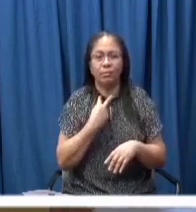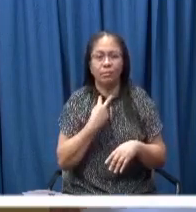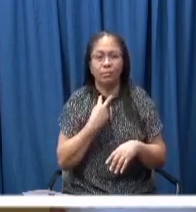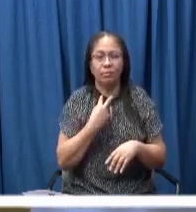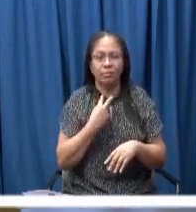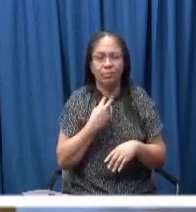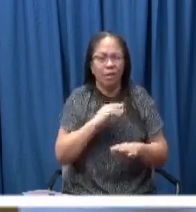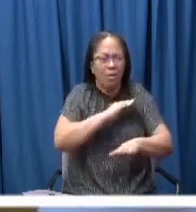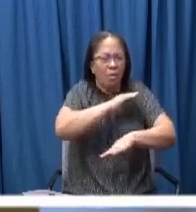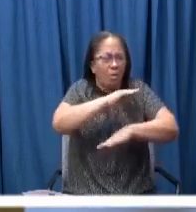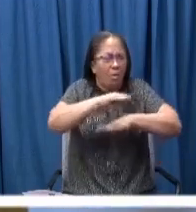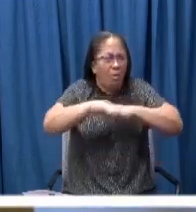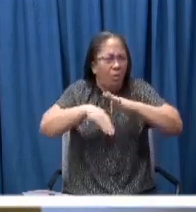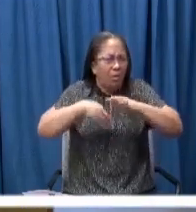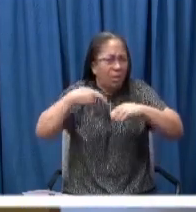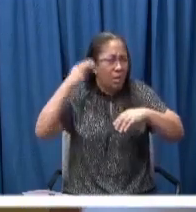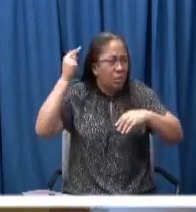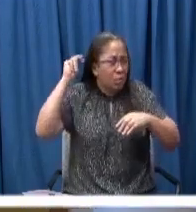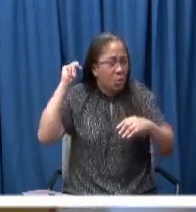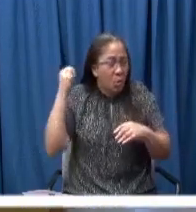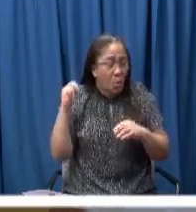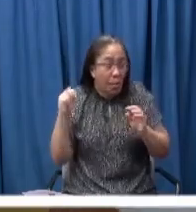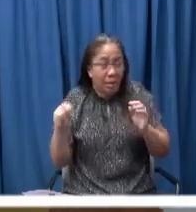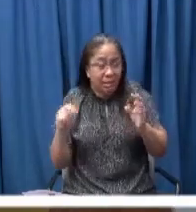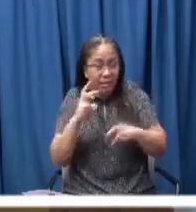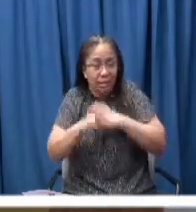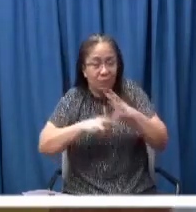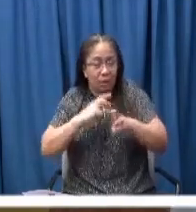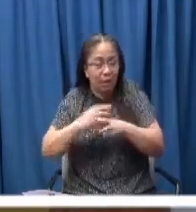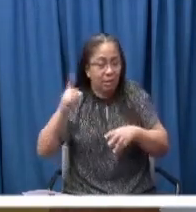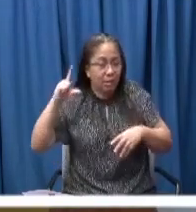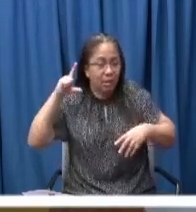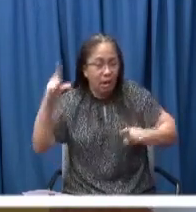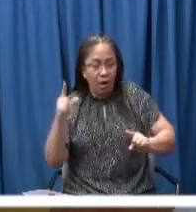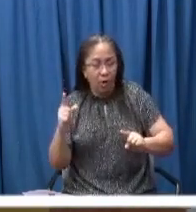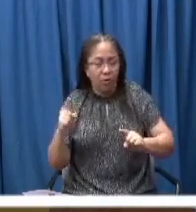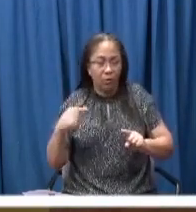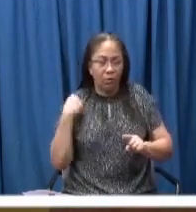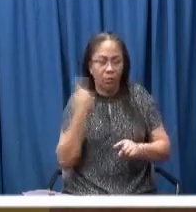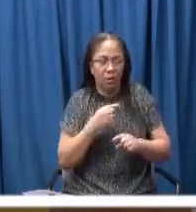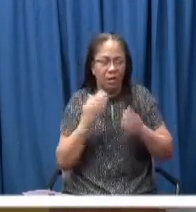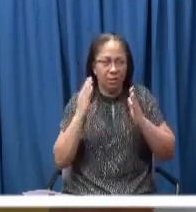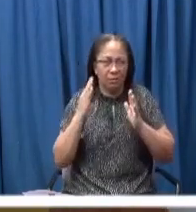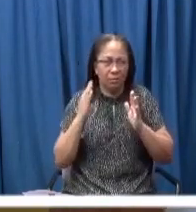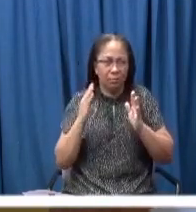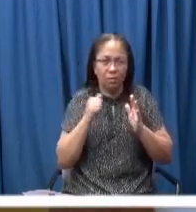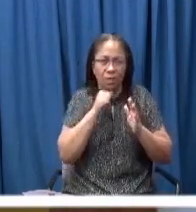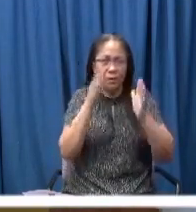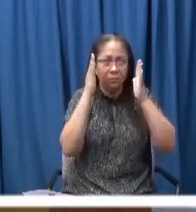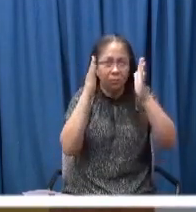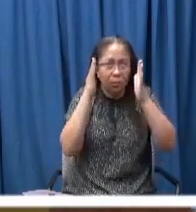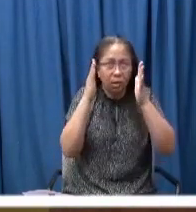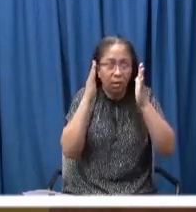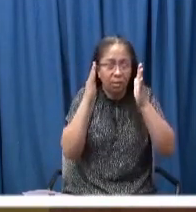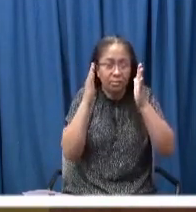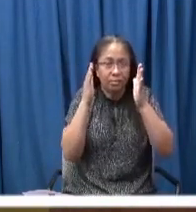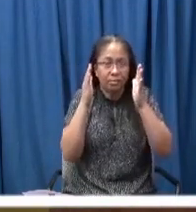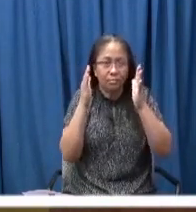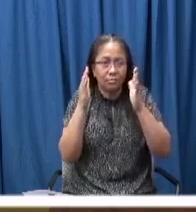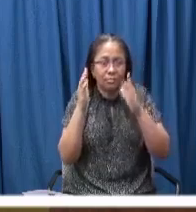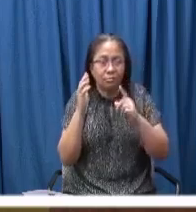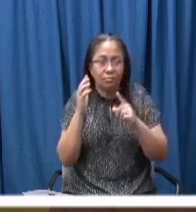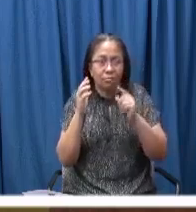Because the noise is real, and whenever we are let back out, we might well go back